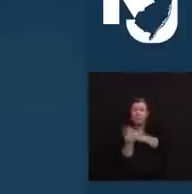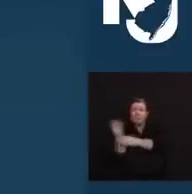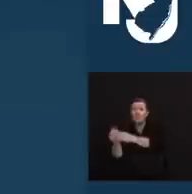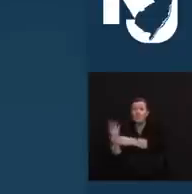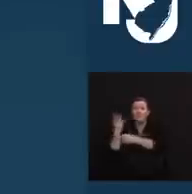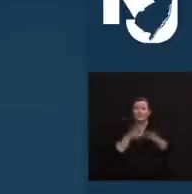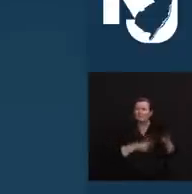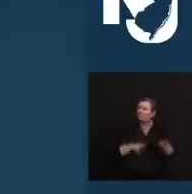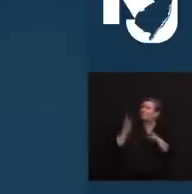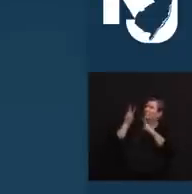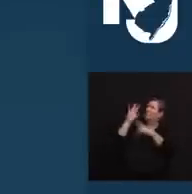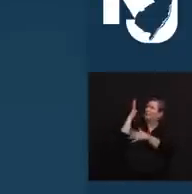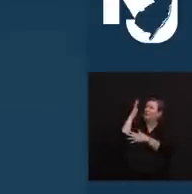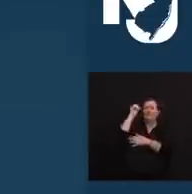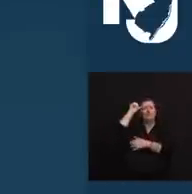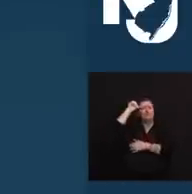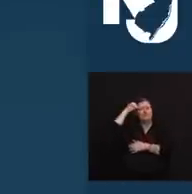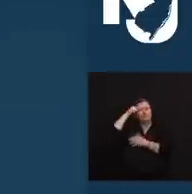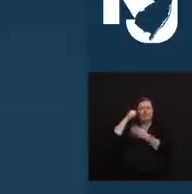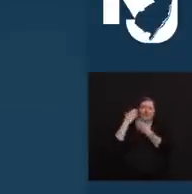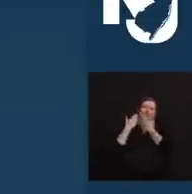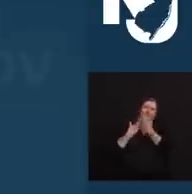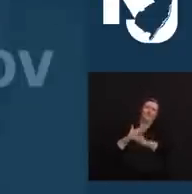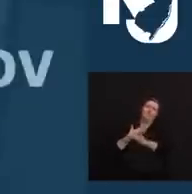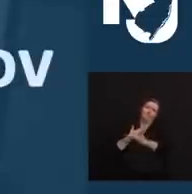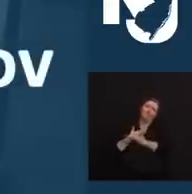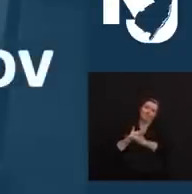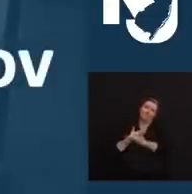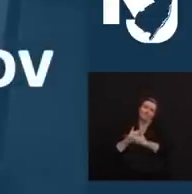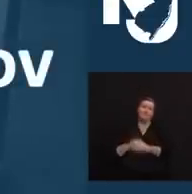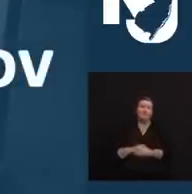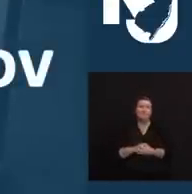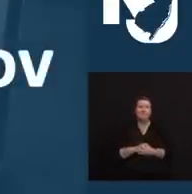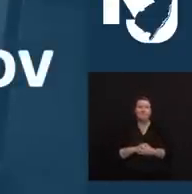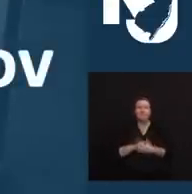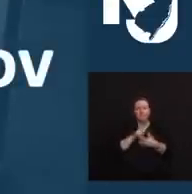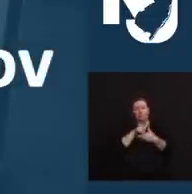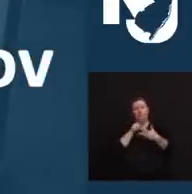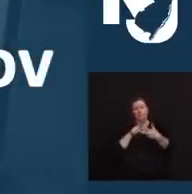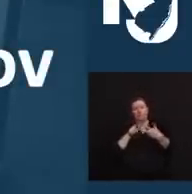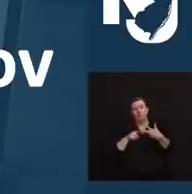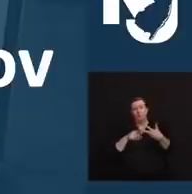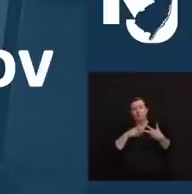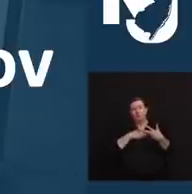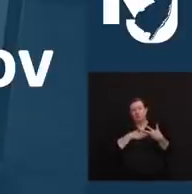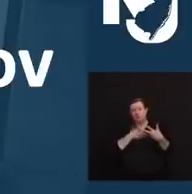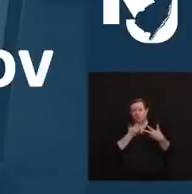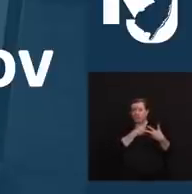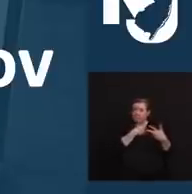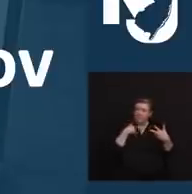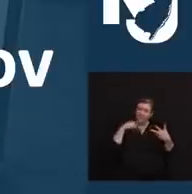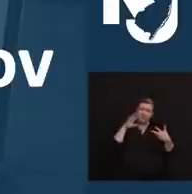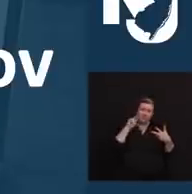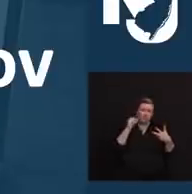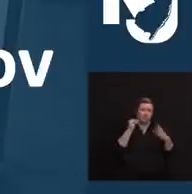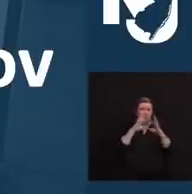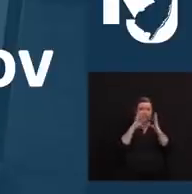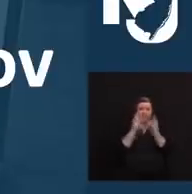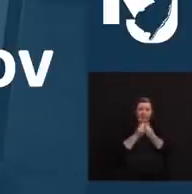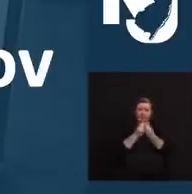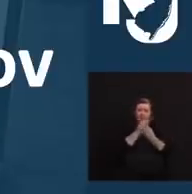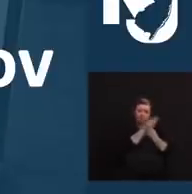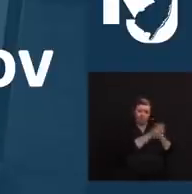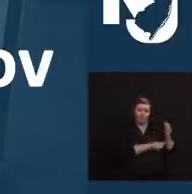God bless and watch over him. So 3 more tremendous members of our New Jersey family lost to the pandemic. For